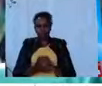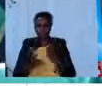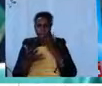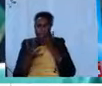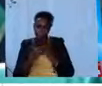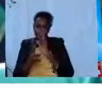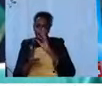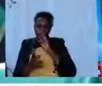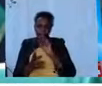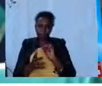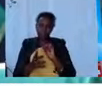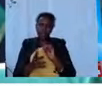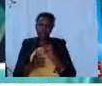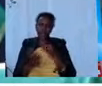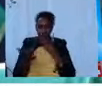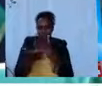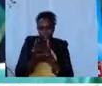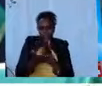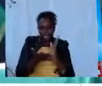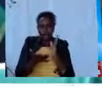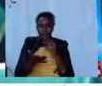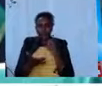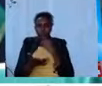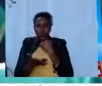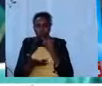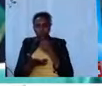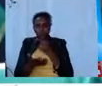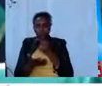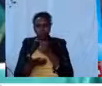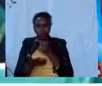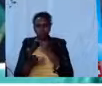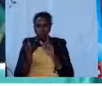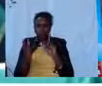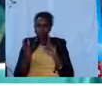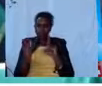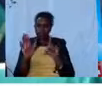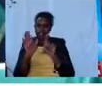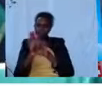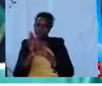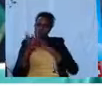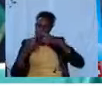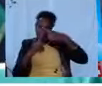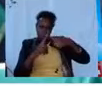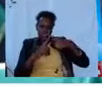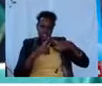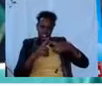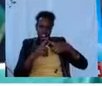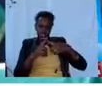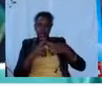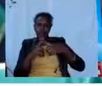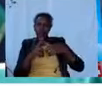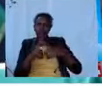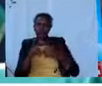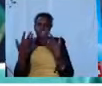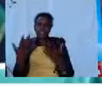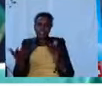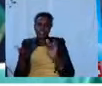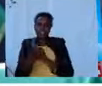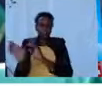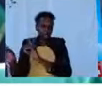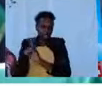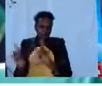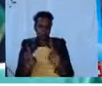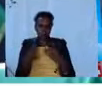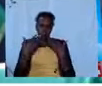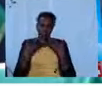Amongst them, there were some the laws were very positive of the things that they were supposed to